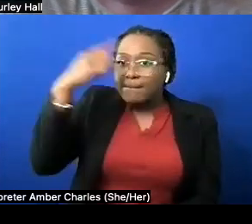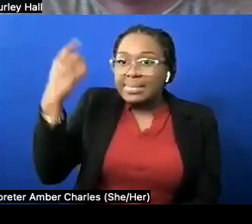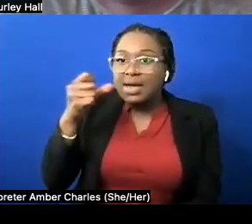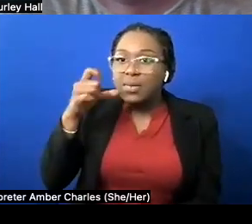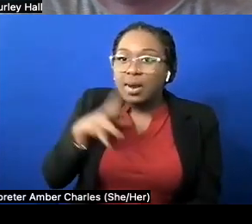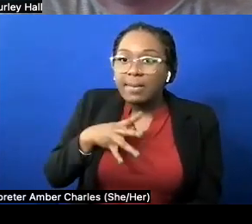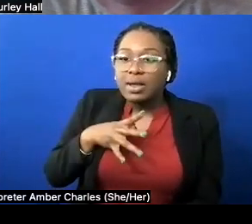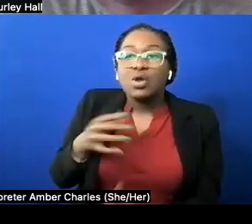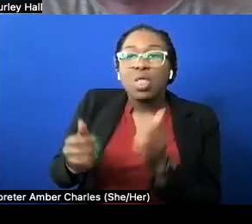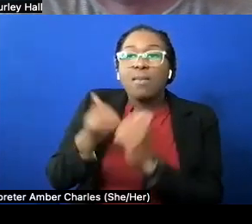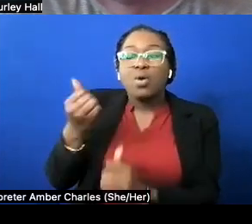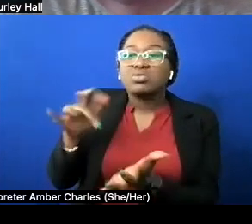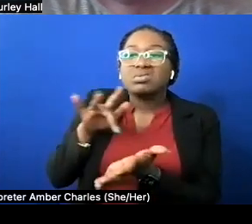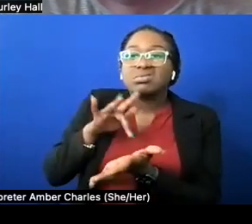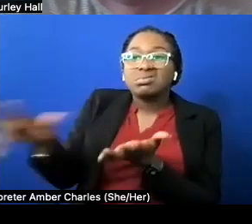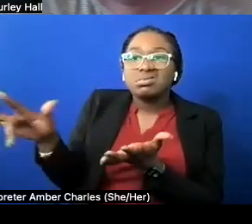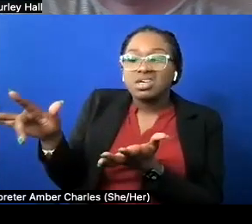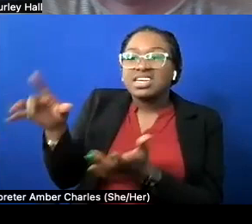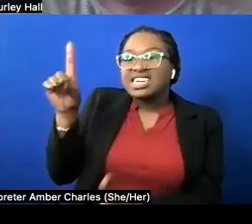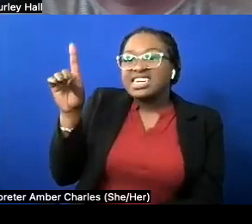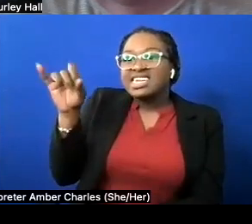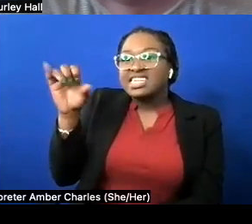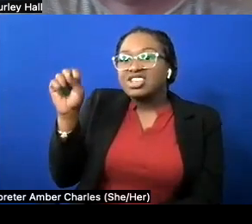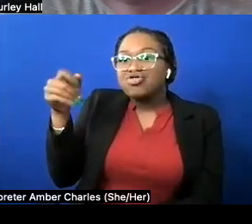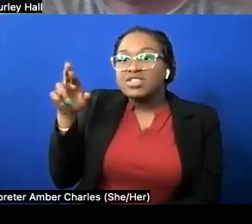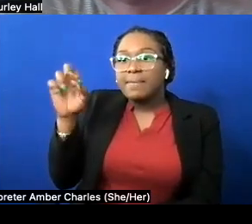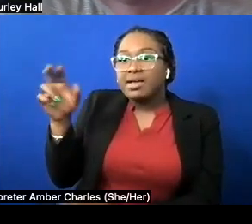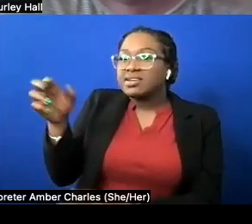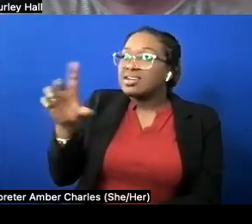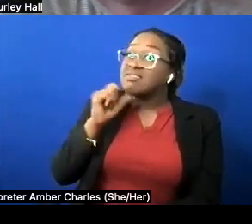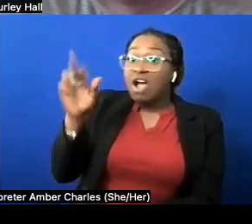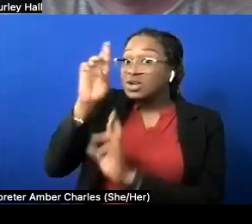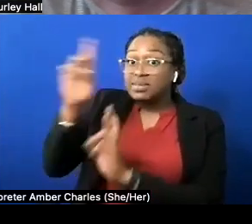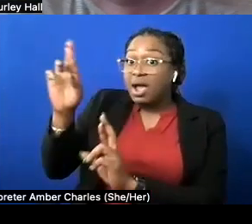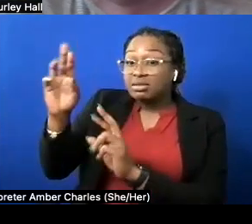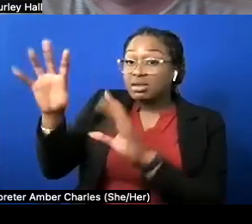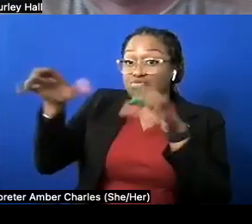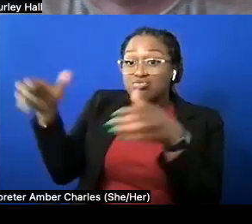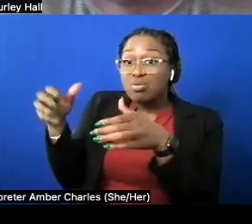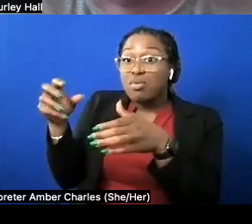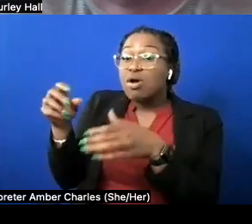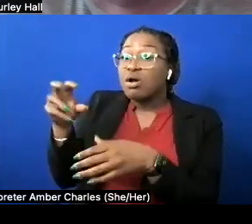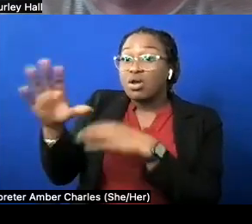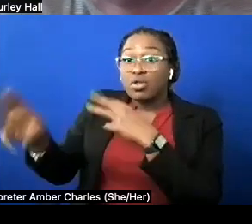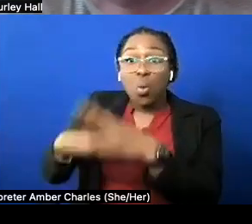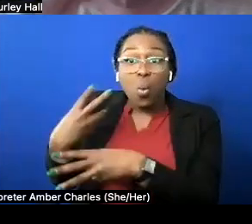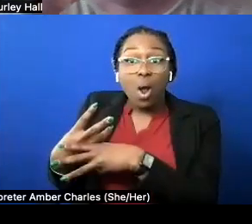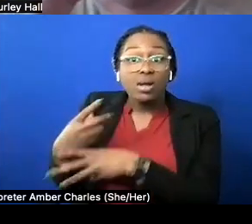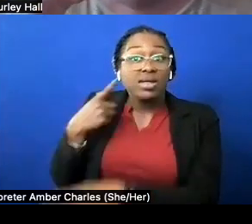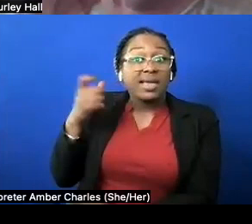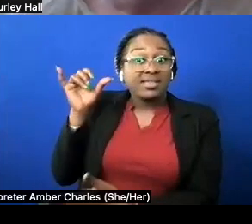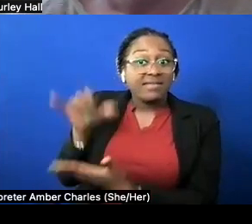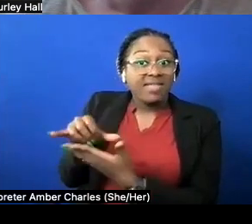most disrespected people in America, honestly, the entire world, like the most disrespected people. And so because of that, they are